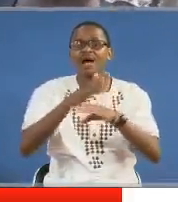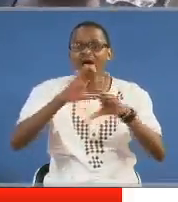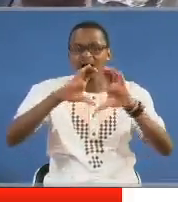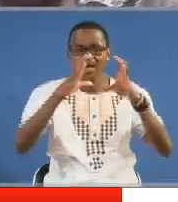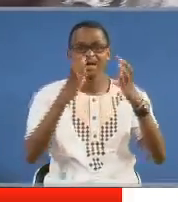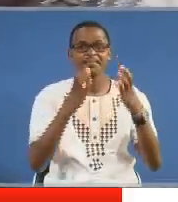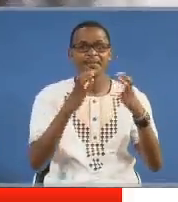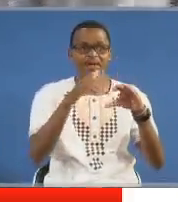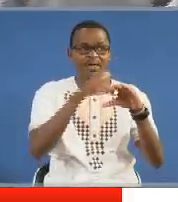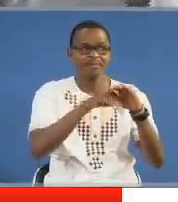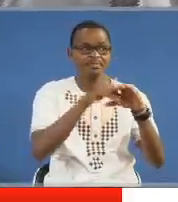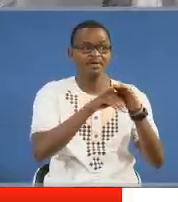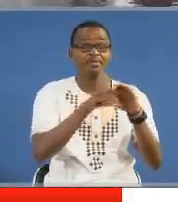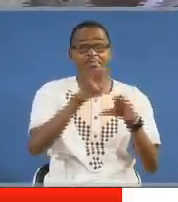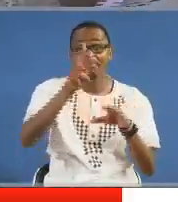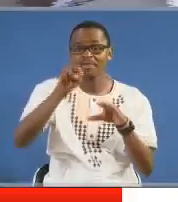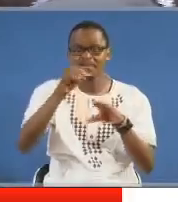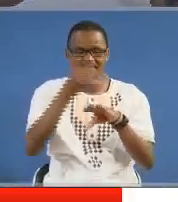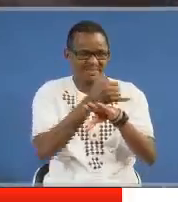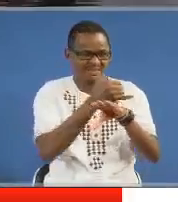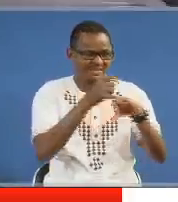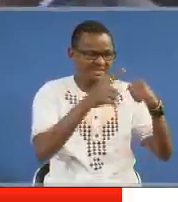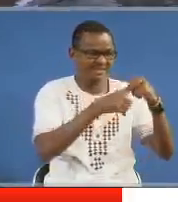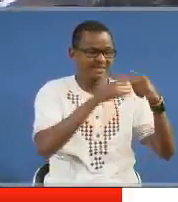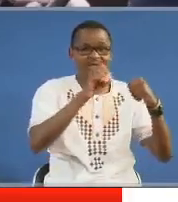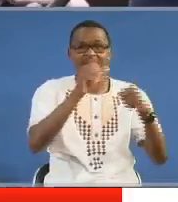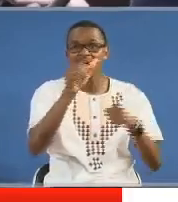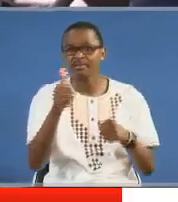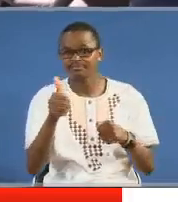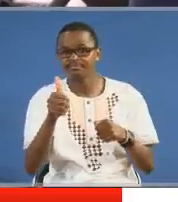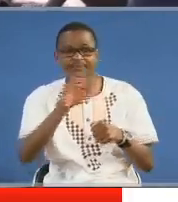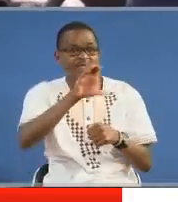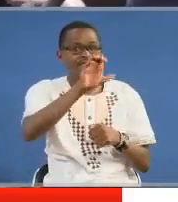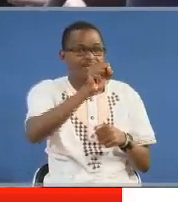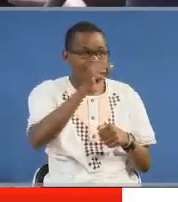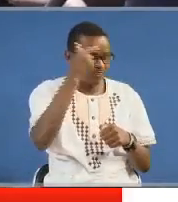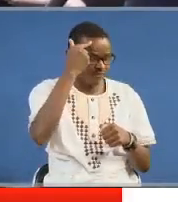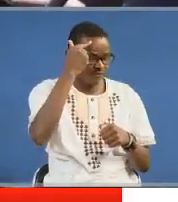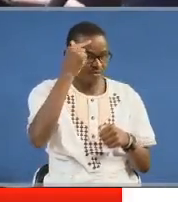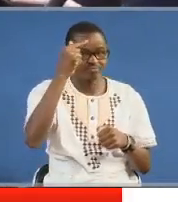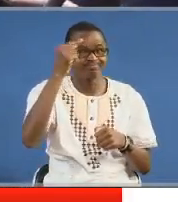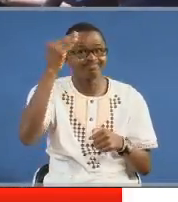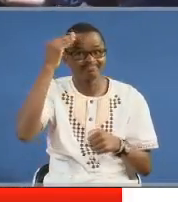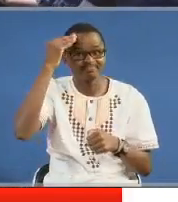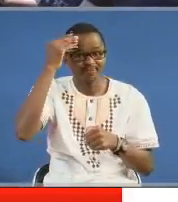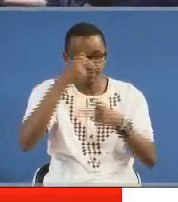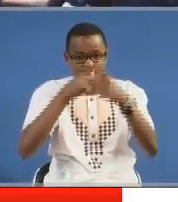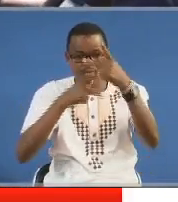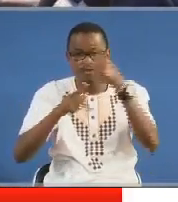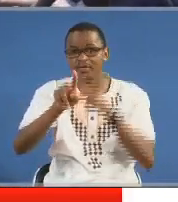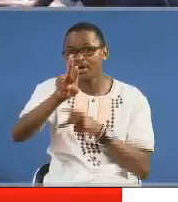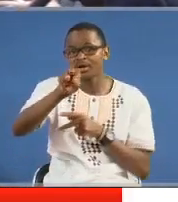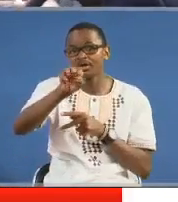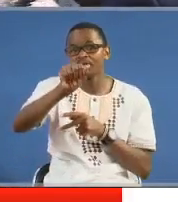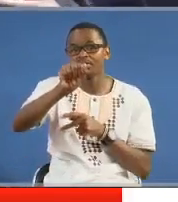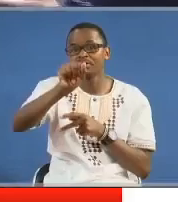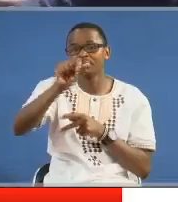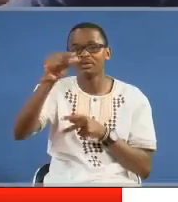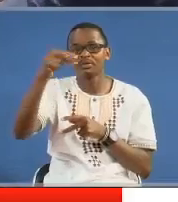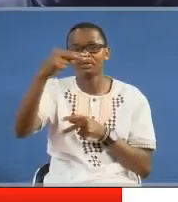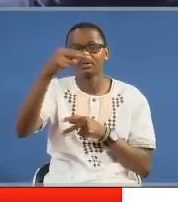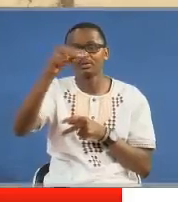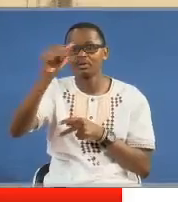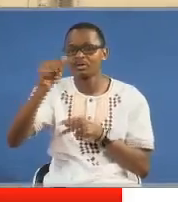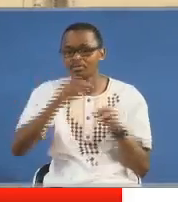they were in caved in on them, injuring 60 others. The Cabinet Secretary for Education, Professor George Magoha, has been moving